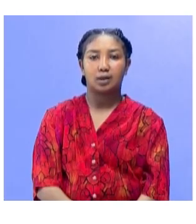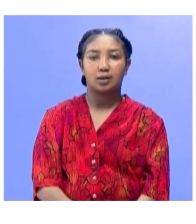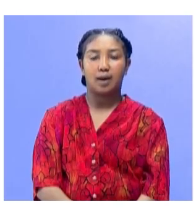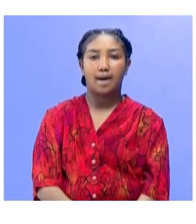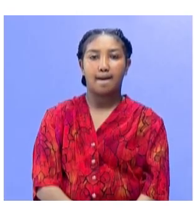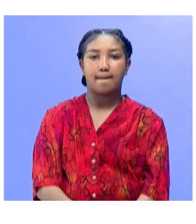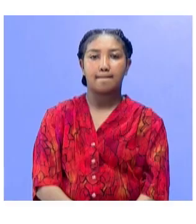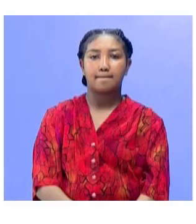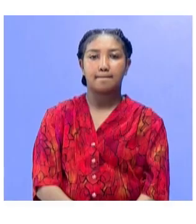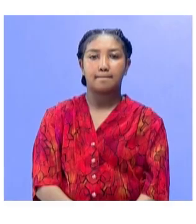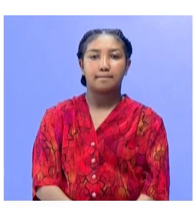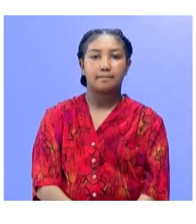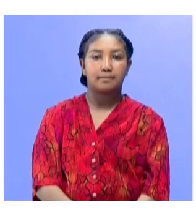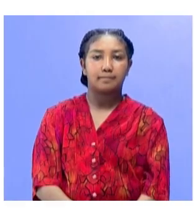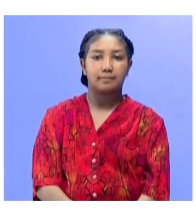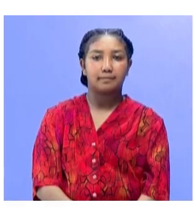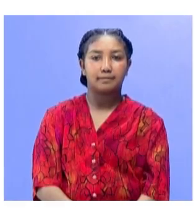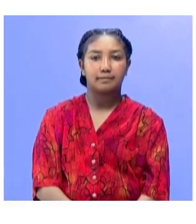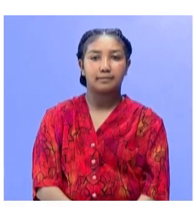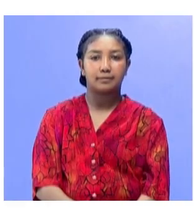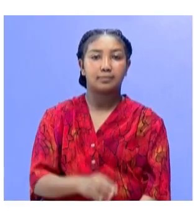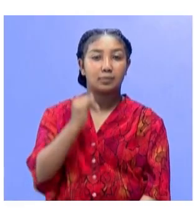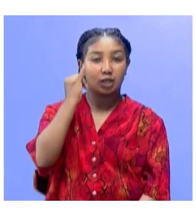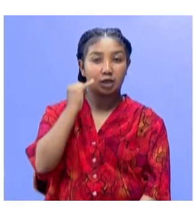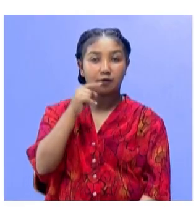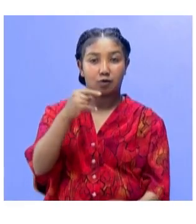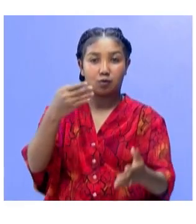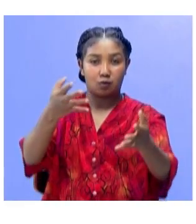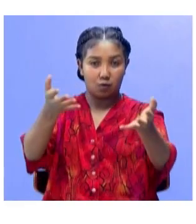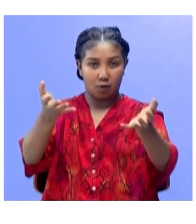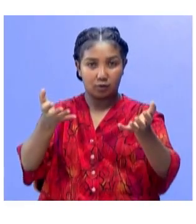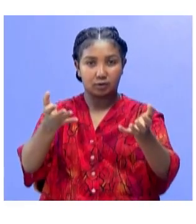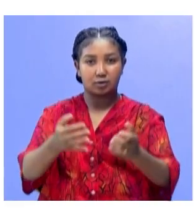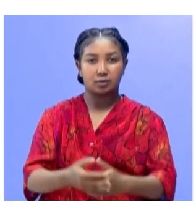yeah, if you want